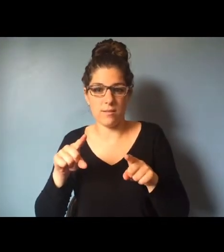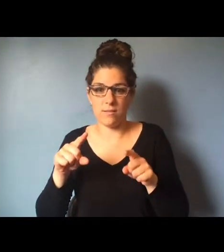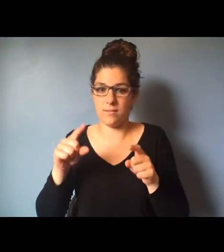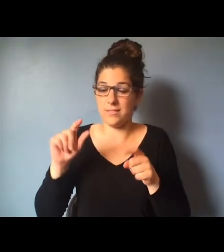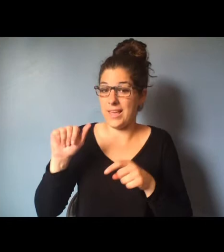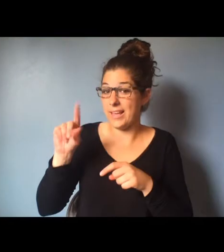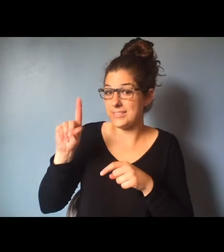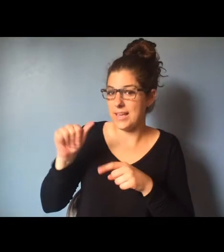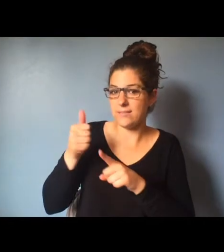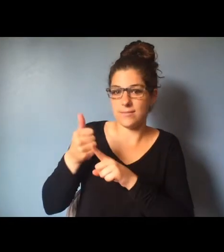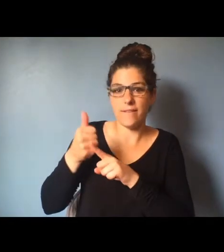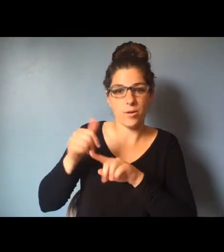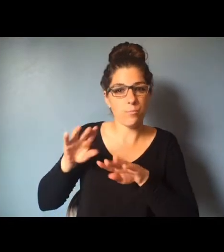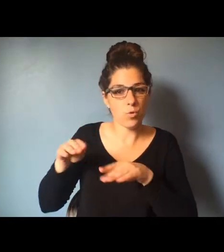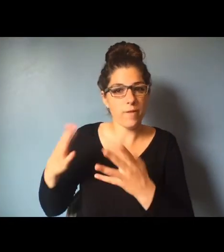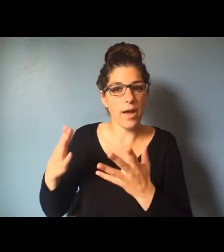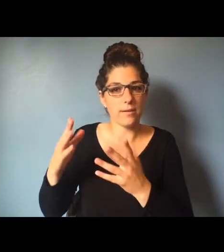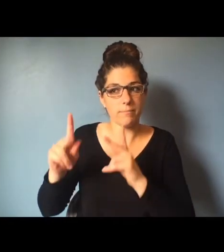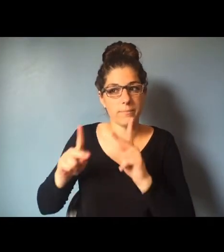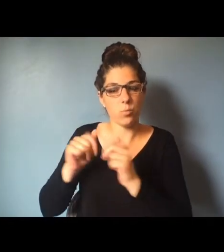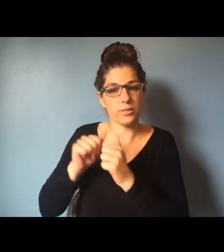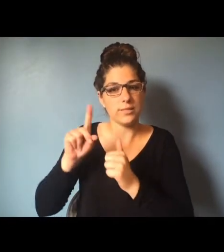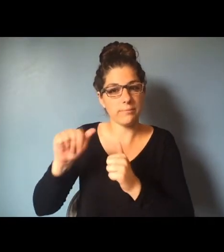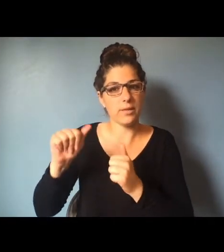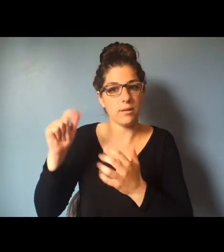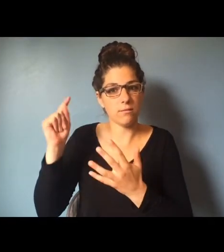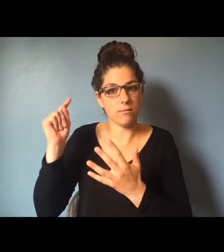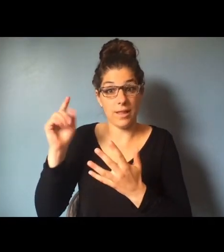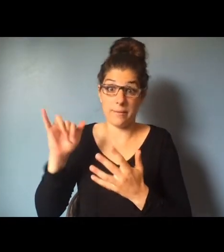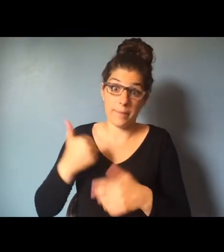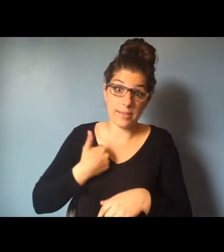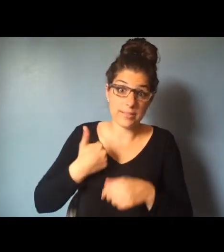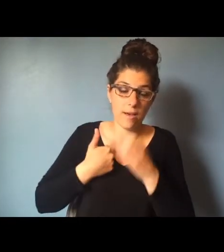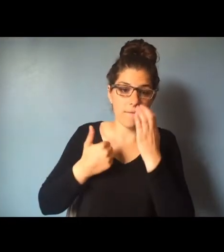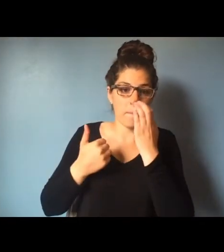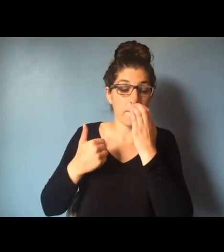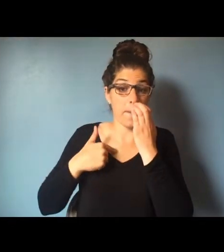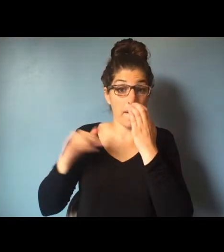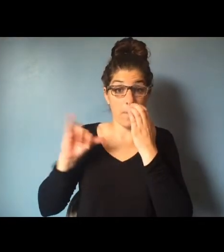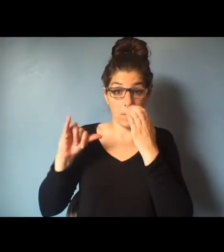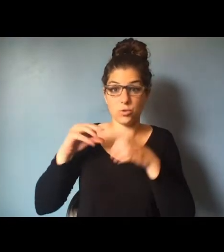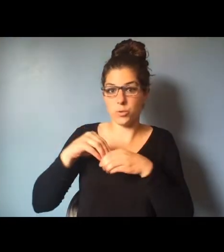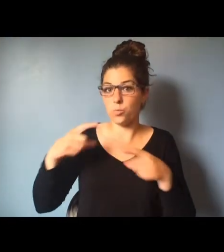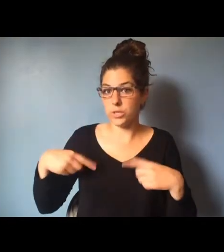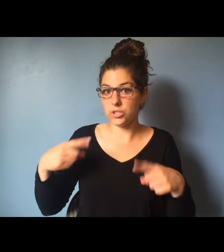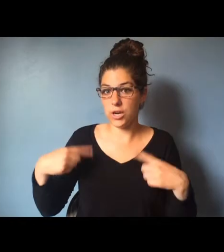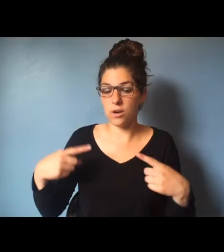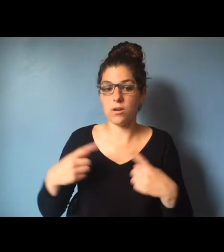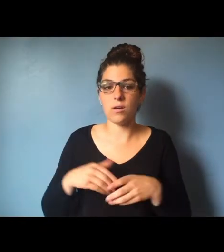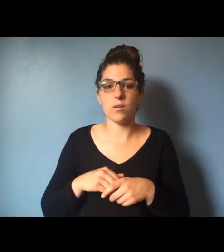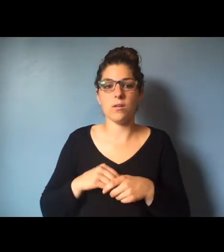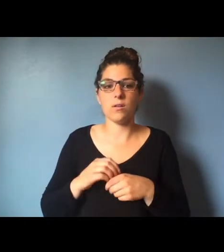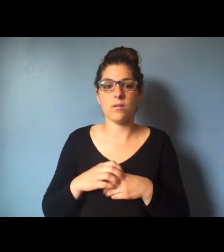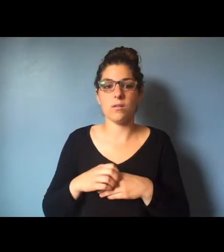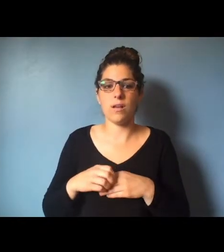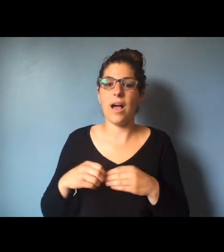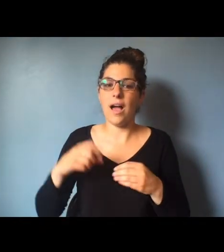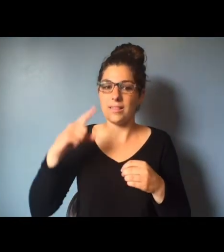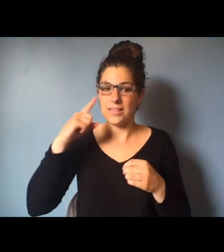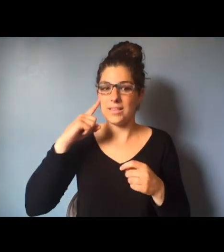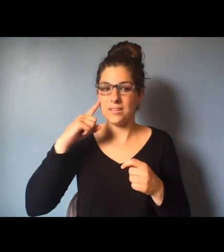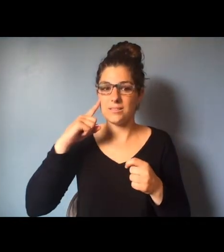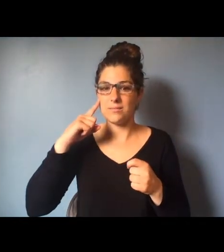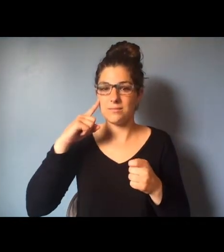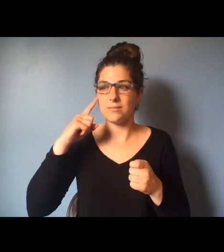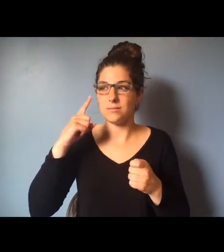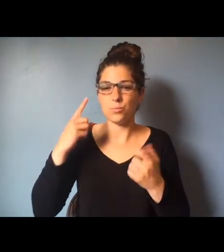as the ADA has provided people with disabilities, like myself, who I'm also in a wheelchair, I think we